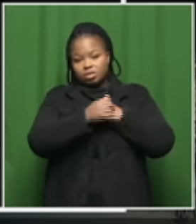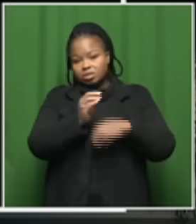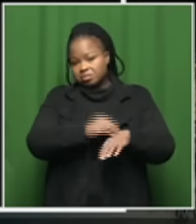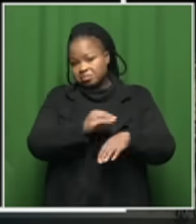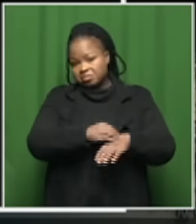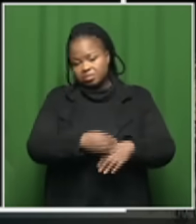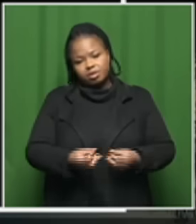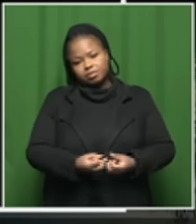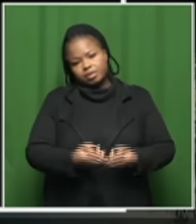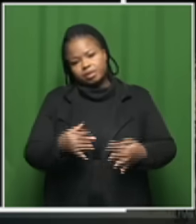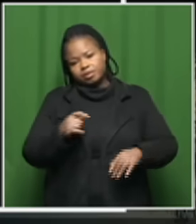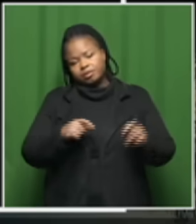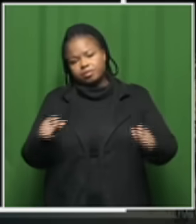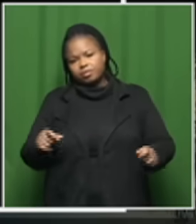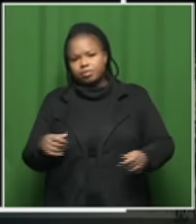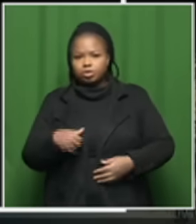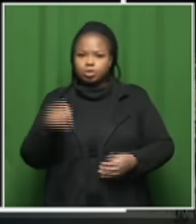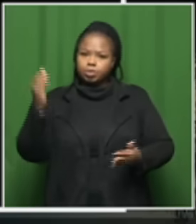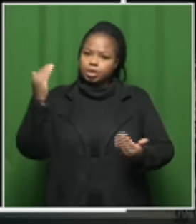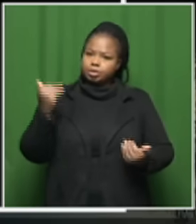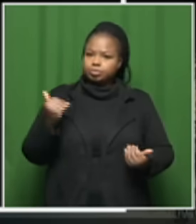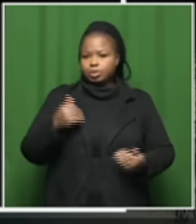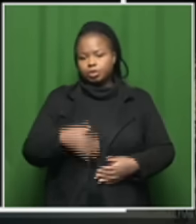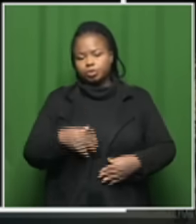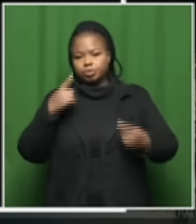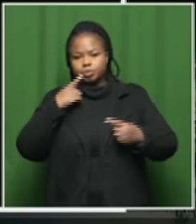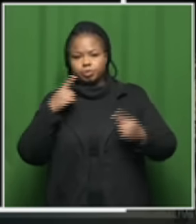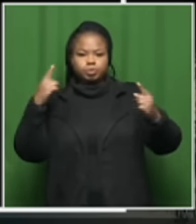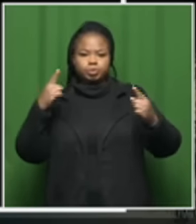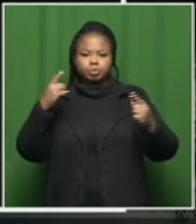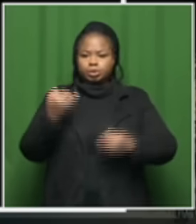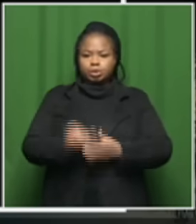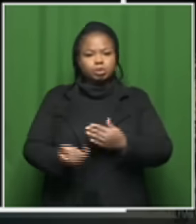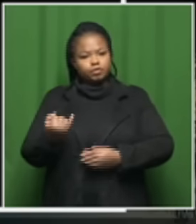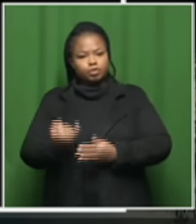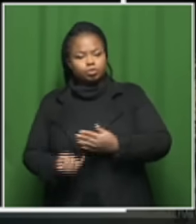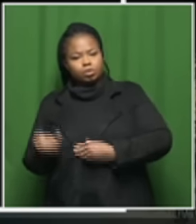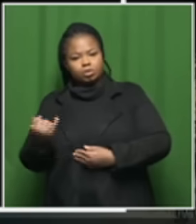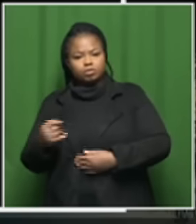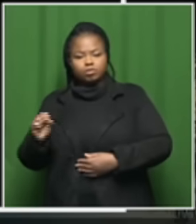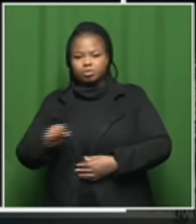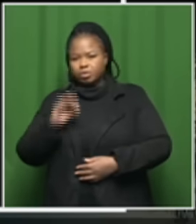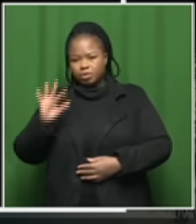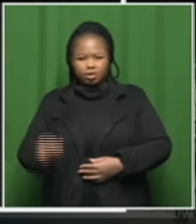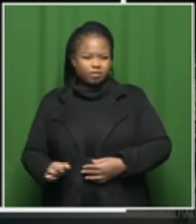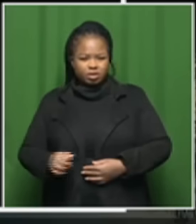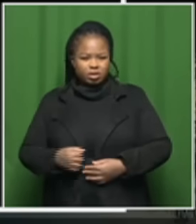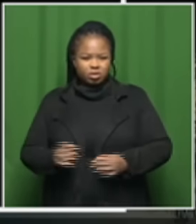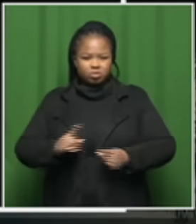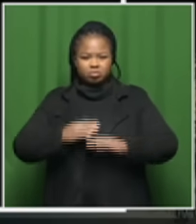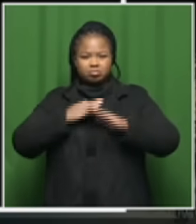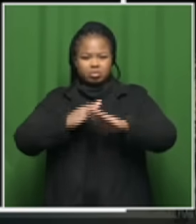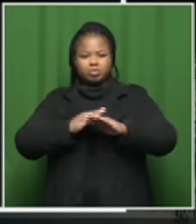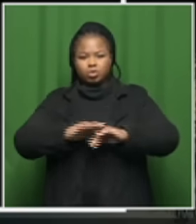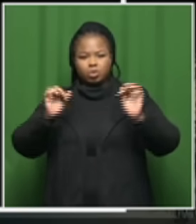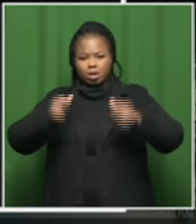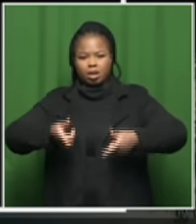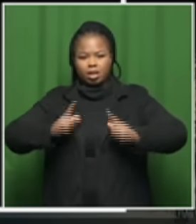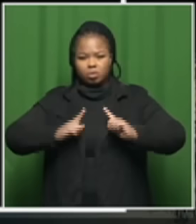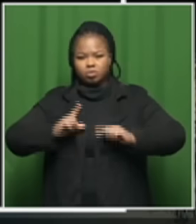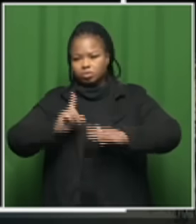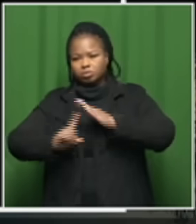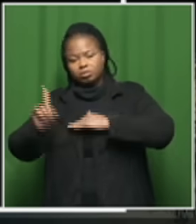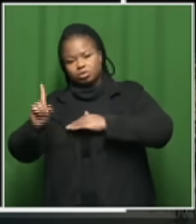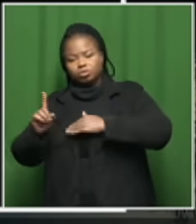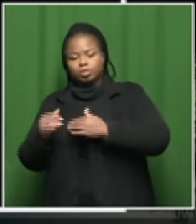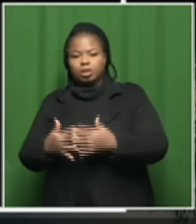sure many people were even expecting that he will announce individuals from South Africa who would be banned from traveling to the